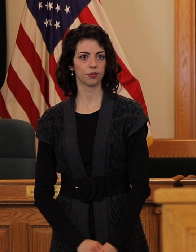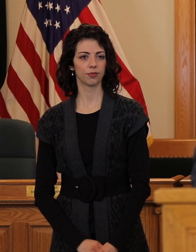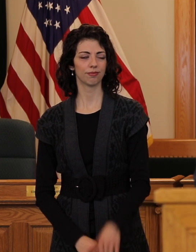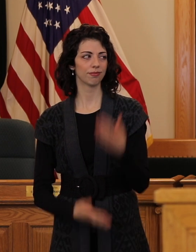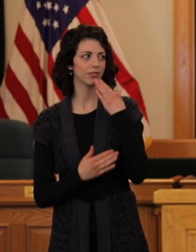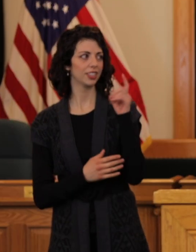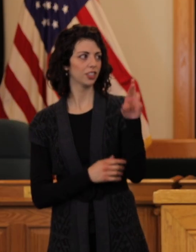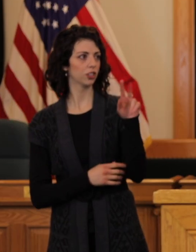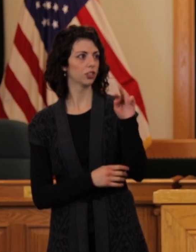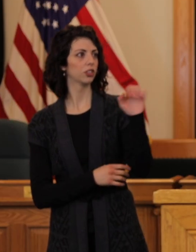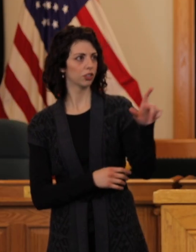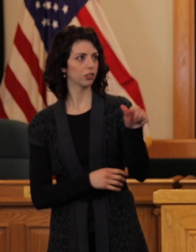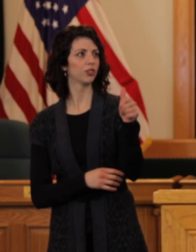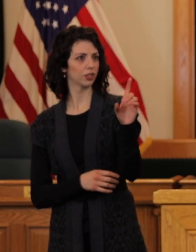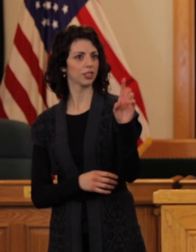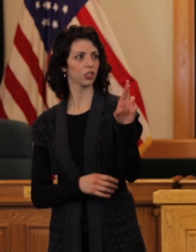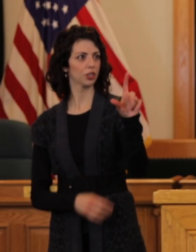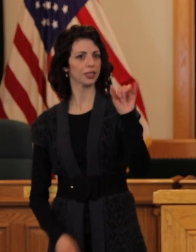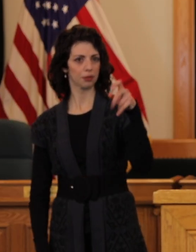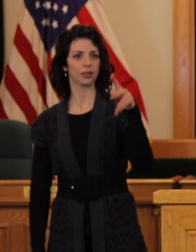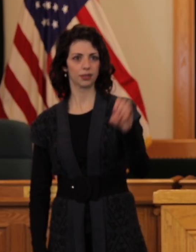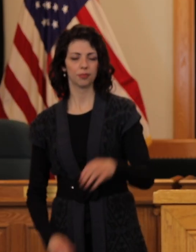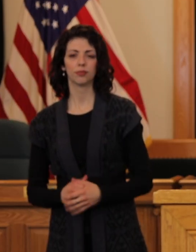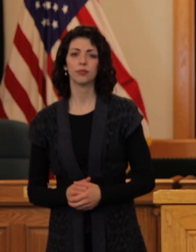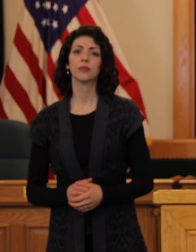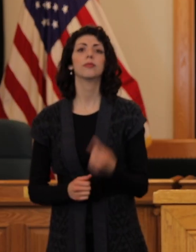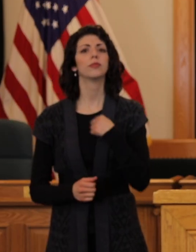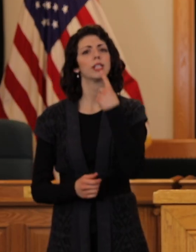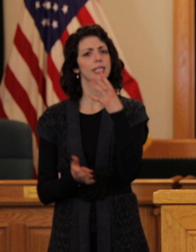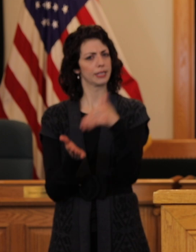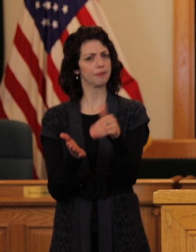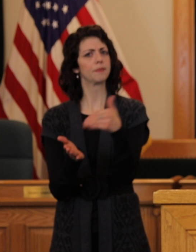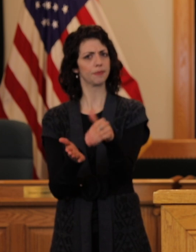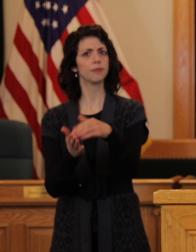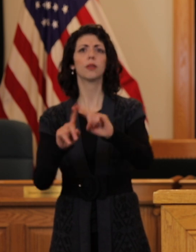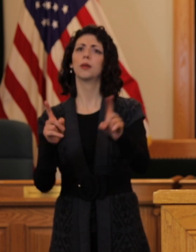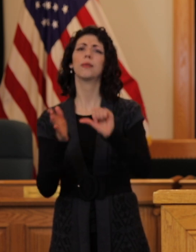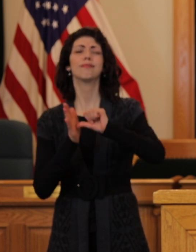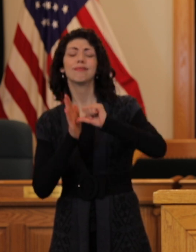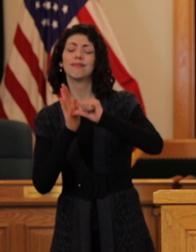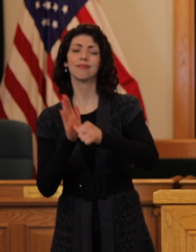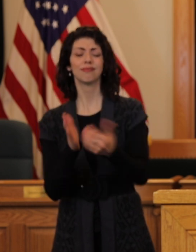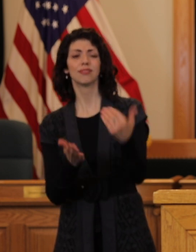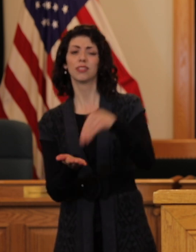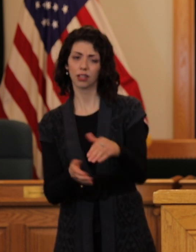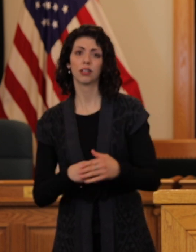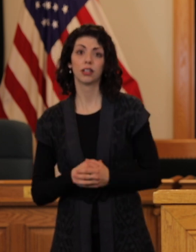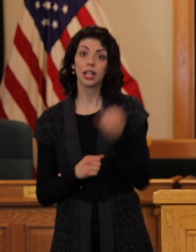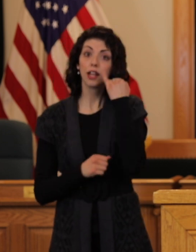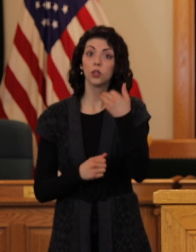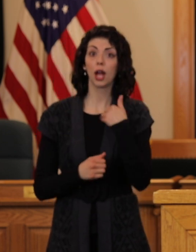Thank you, Dr. Tull and Dr. Lipke. We've said this many times over the past few weeks, but I can't emphasize it enough. If you have questions